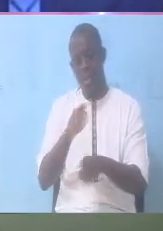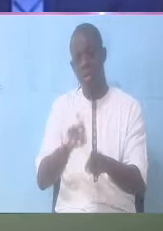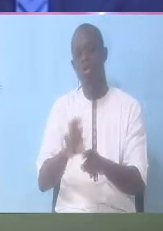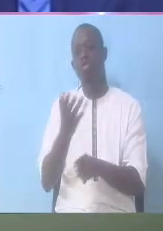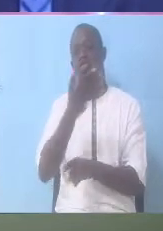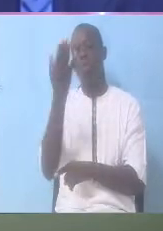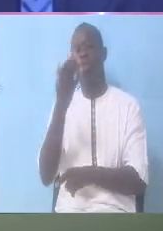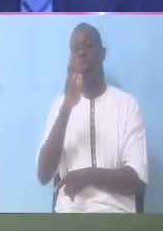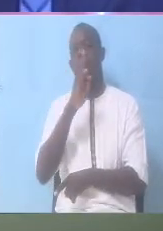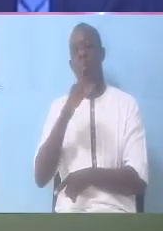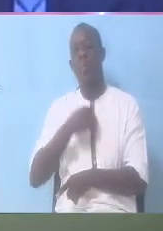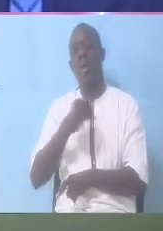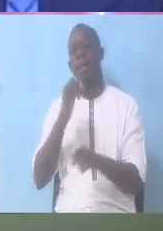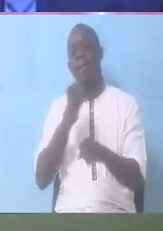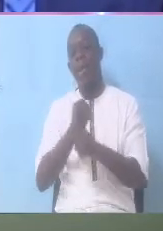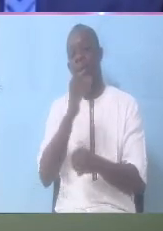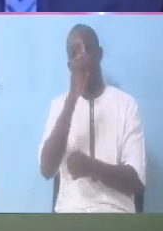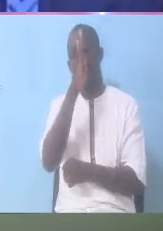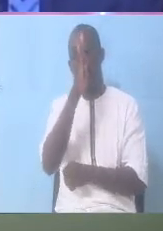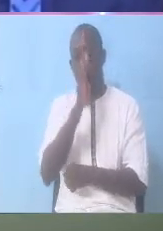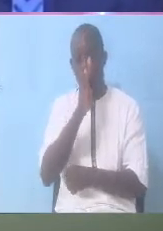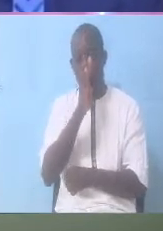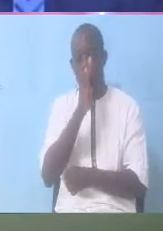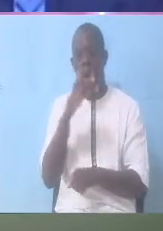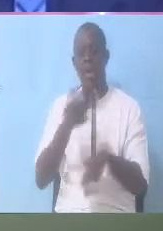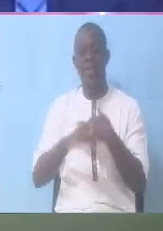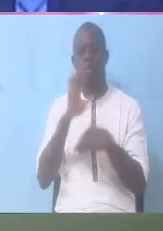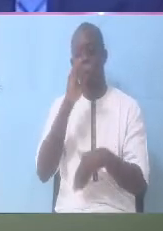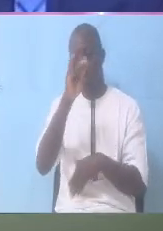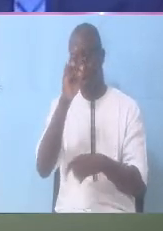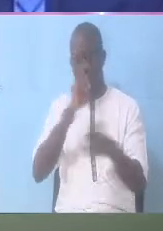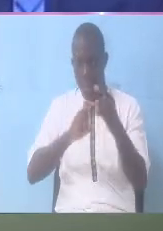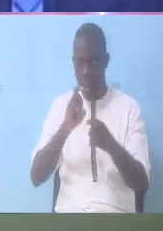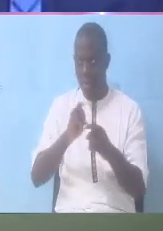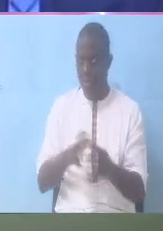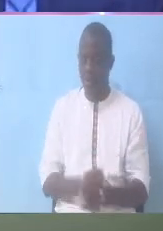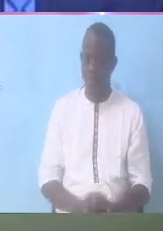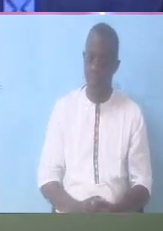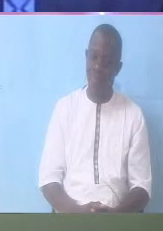and some whose mouths were meant to be zipped. Yes.